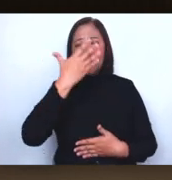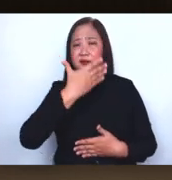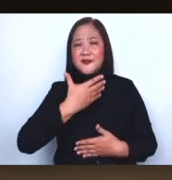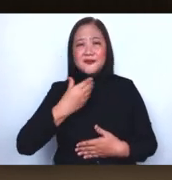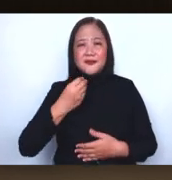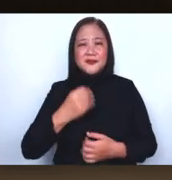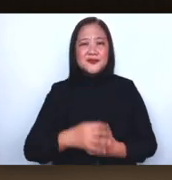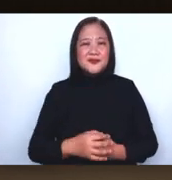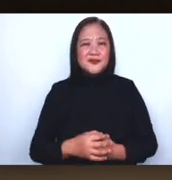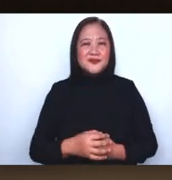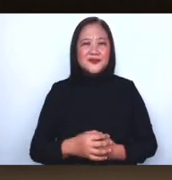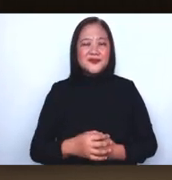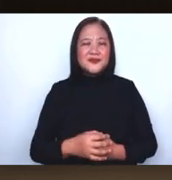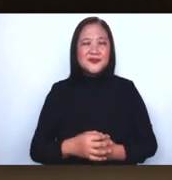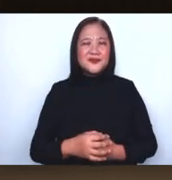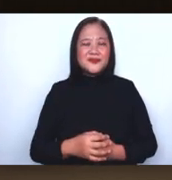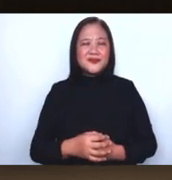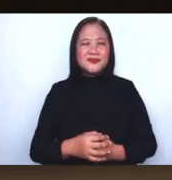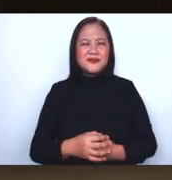beautiful,